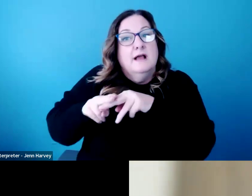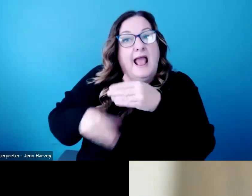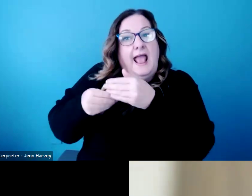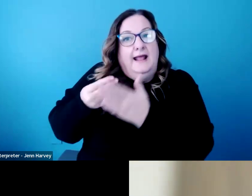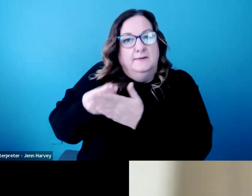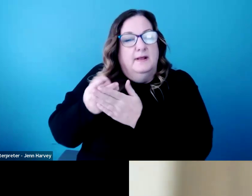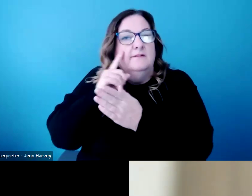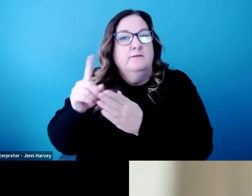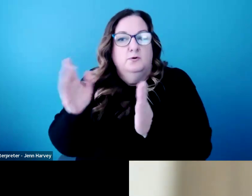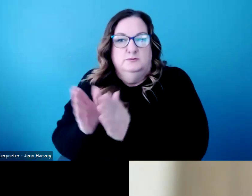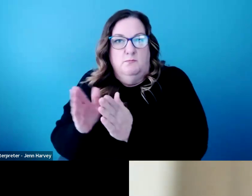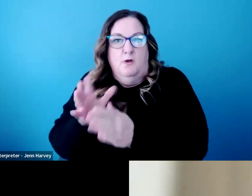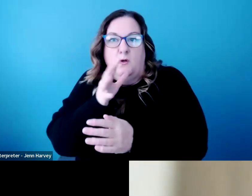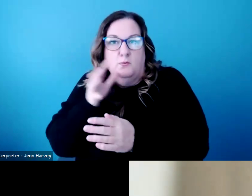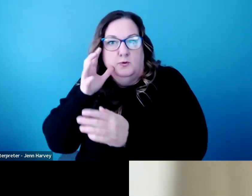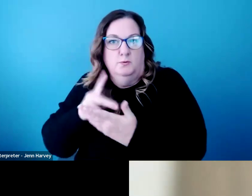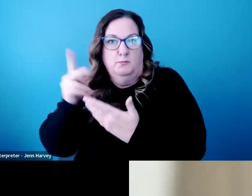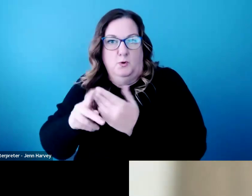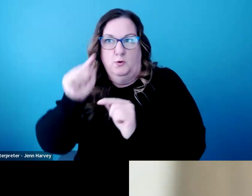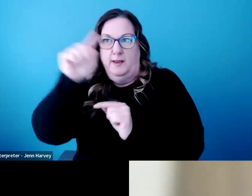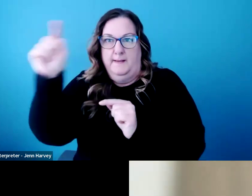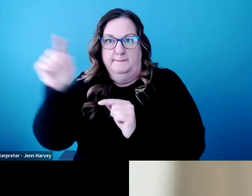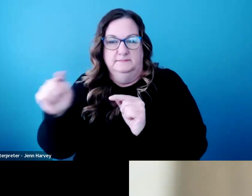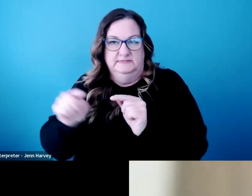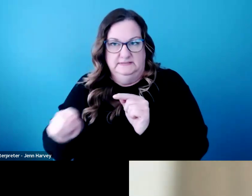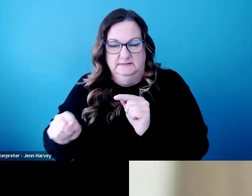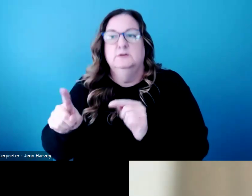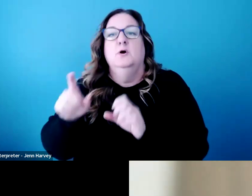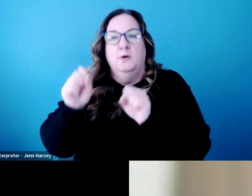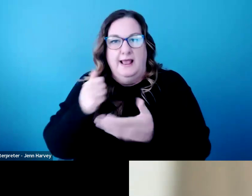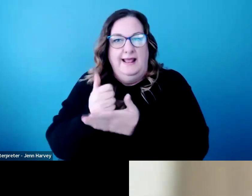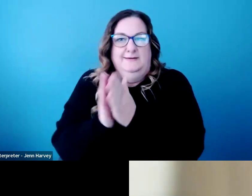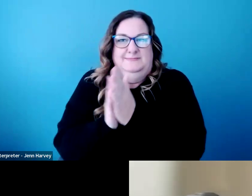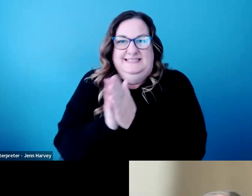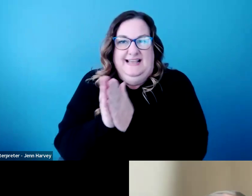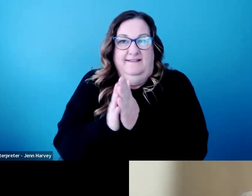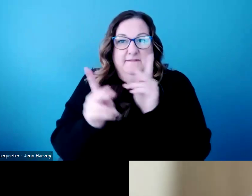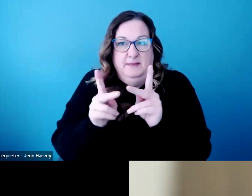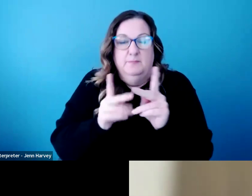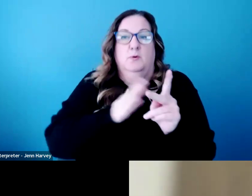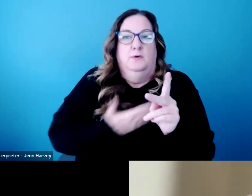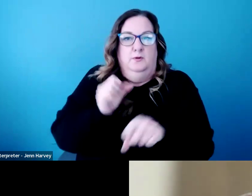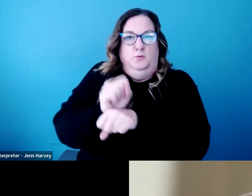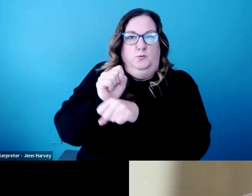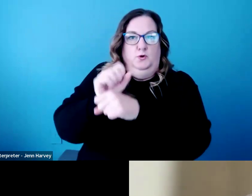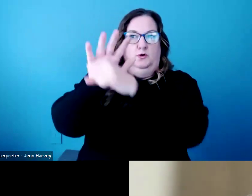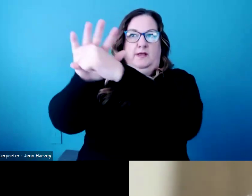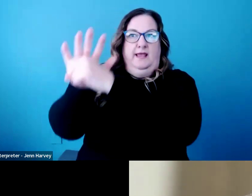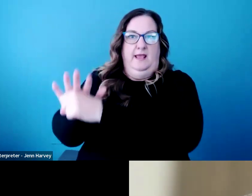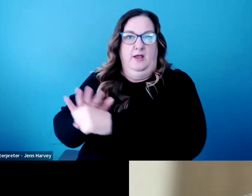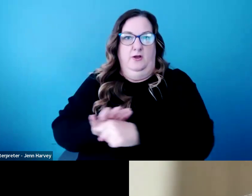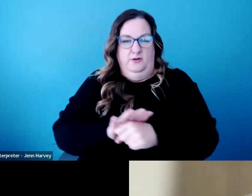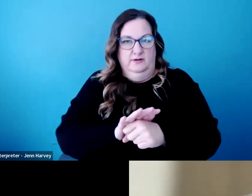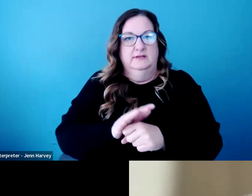rural programs, so that they will be able to incentivize people to work in those rural areas based on that